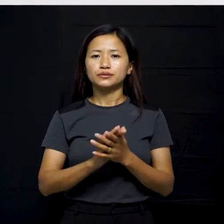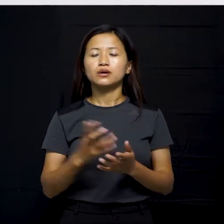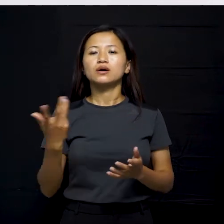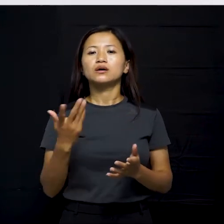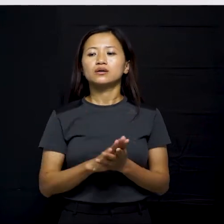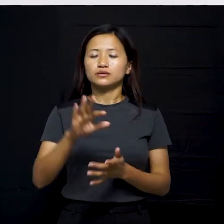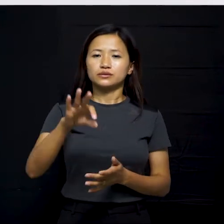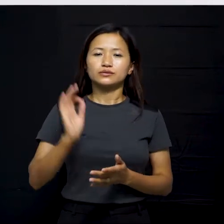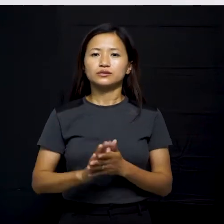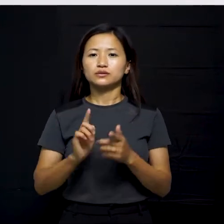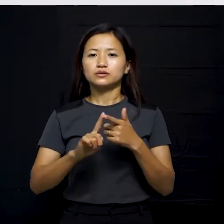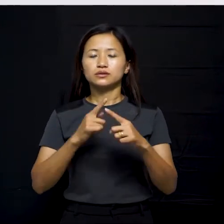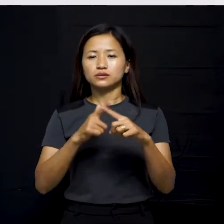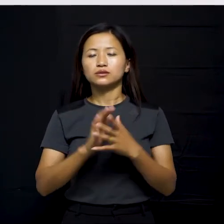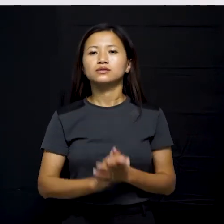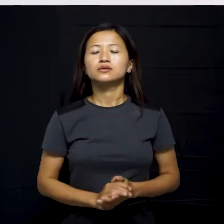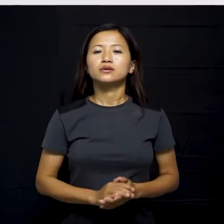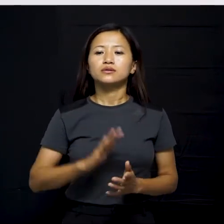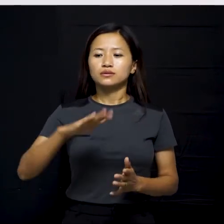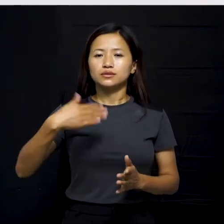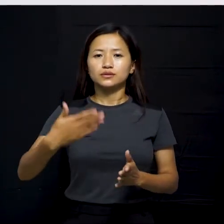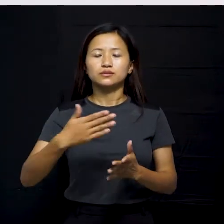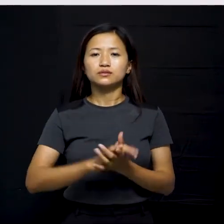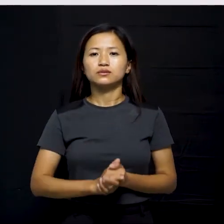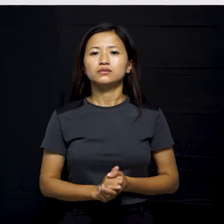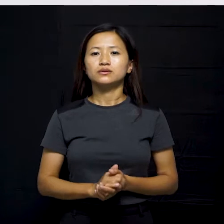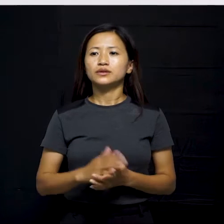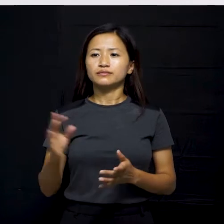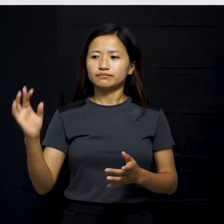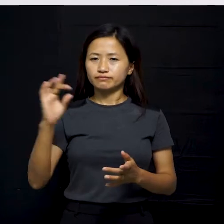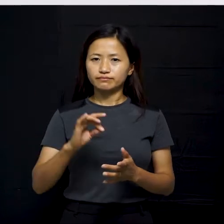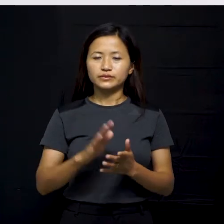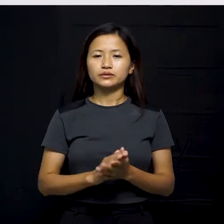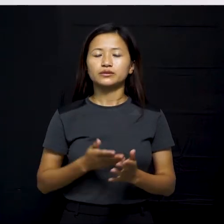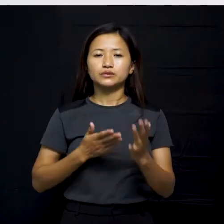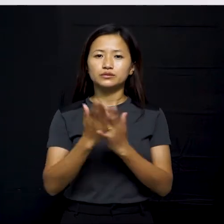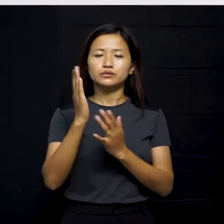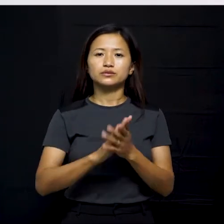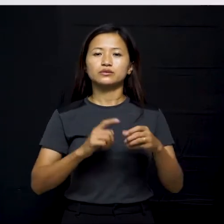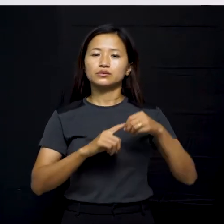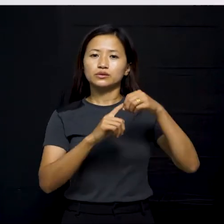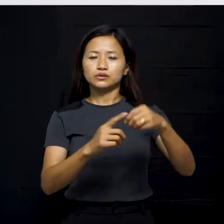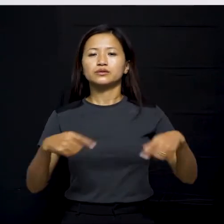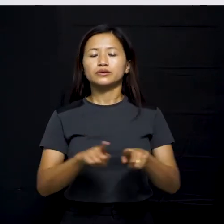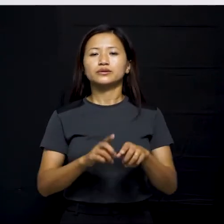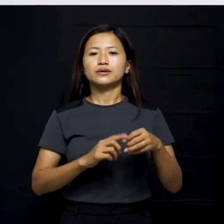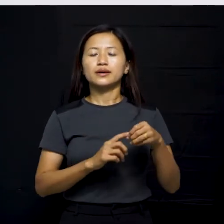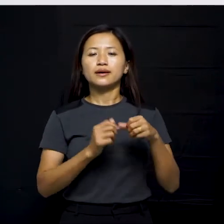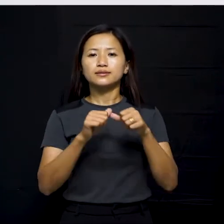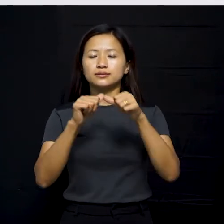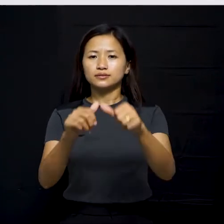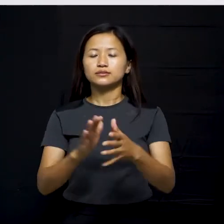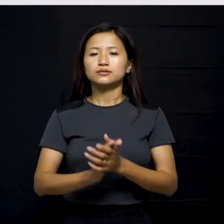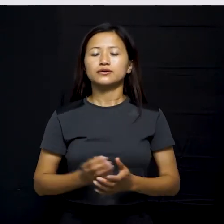how to find these exercises. Then later on, we will do a revision by going through the question and answers. And as